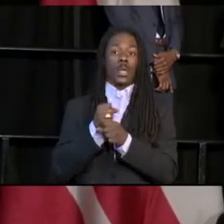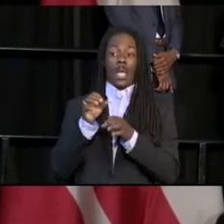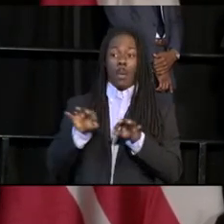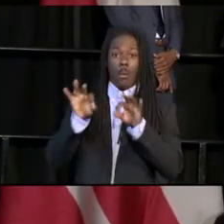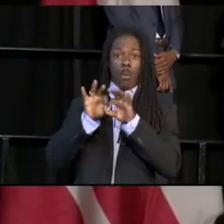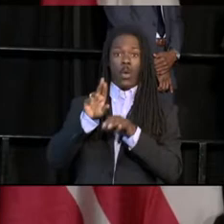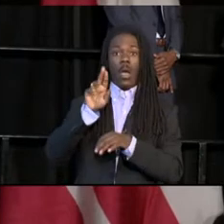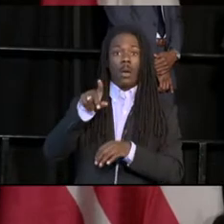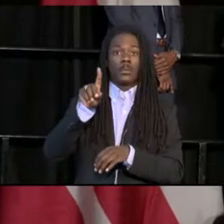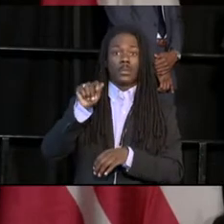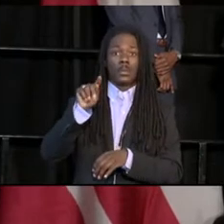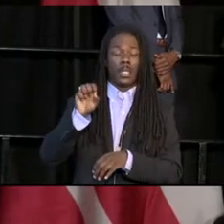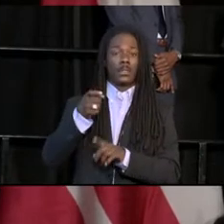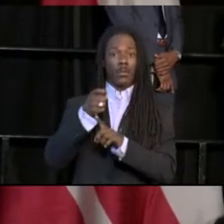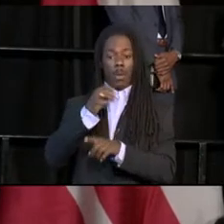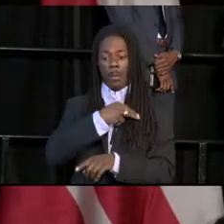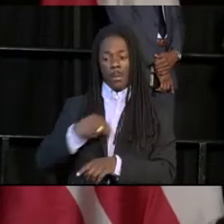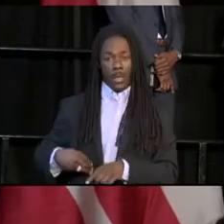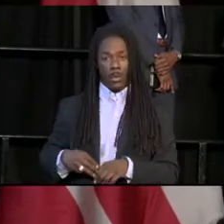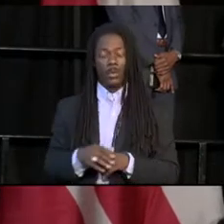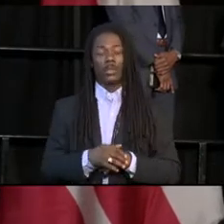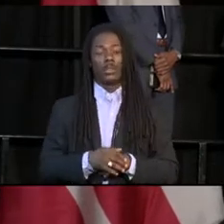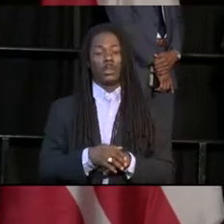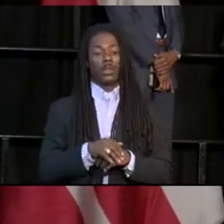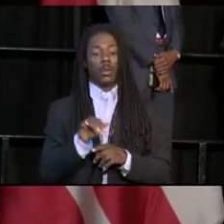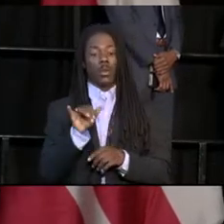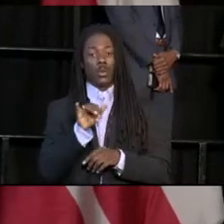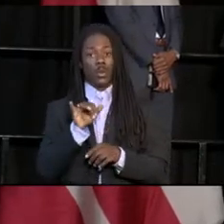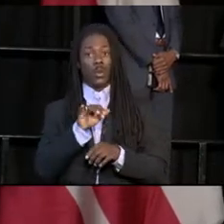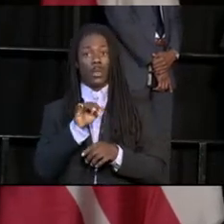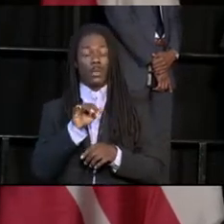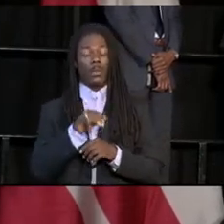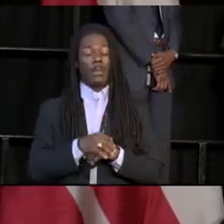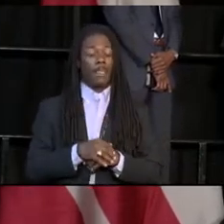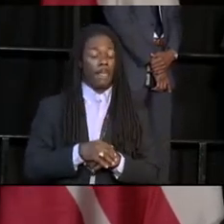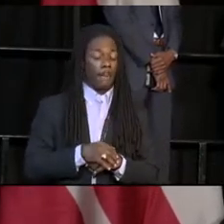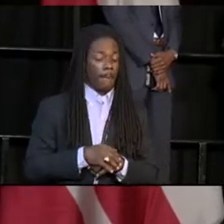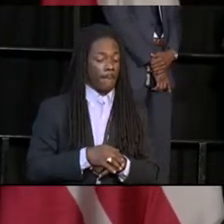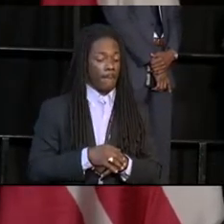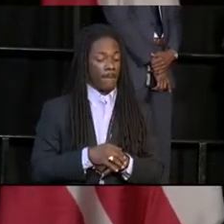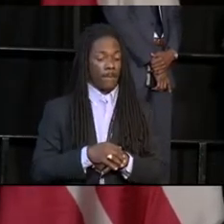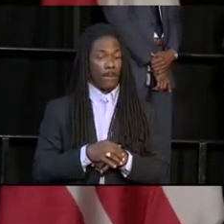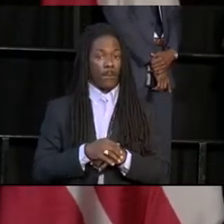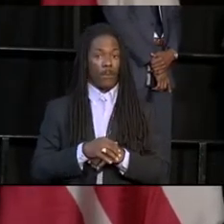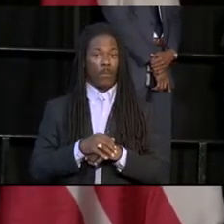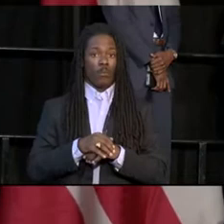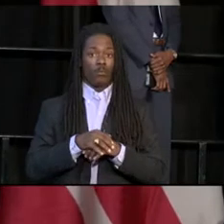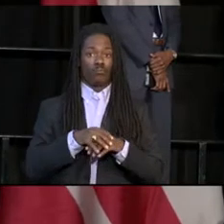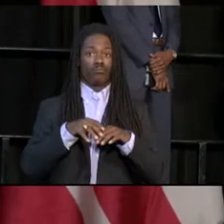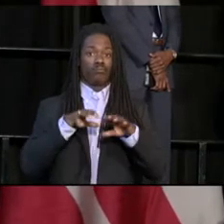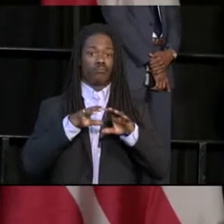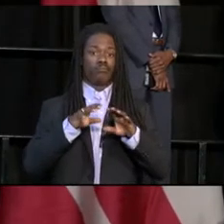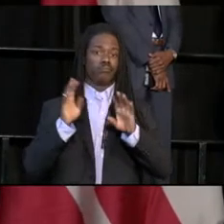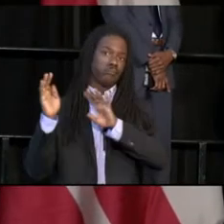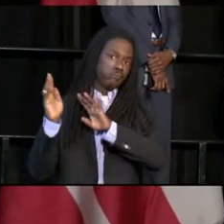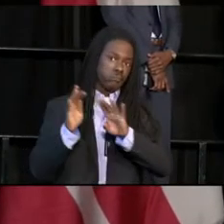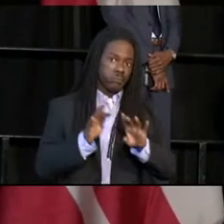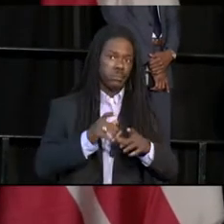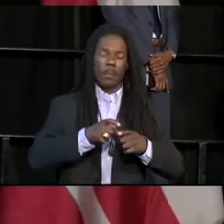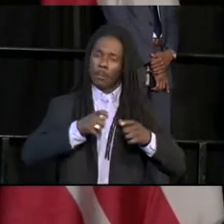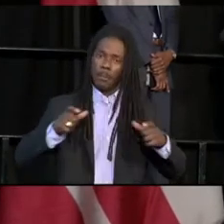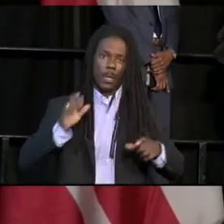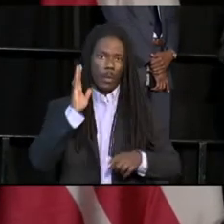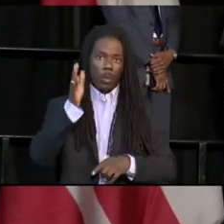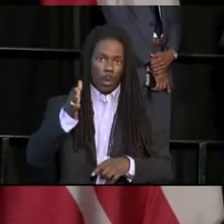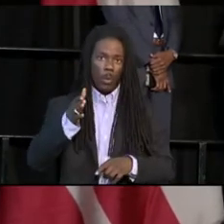about previously. Also, as the Chief and the Mayor said, the crowds for this event will be large, and attendees should